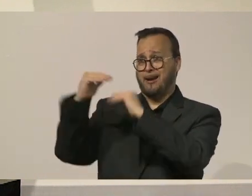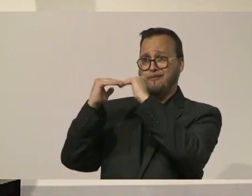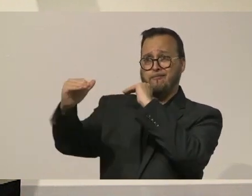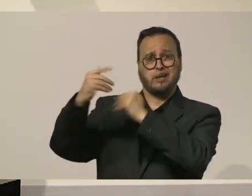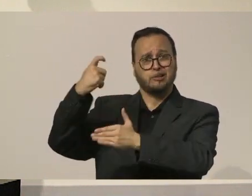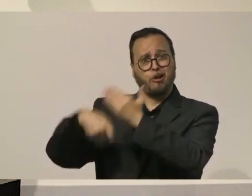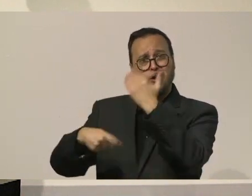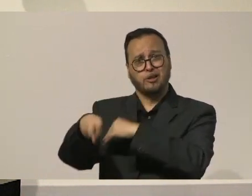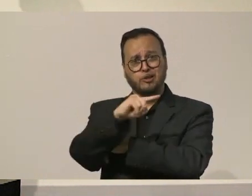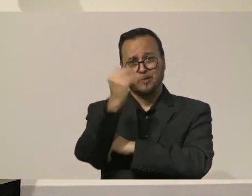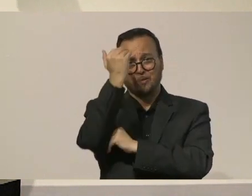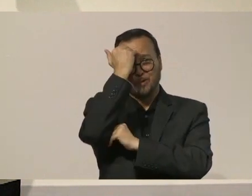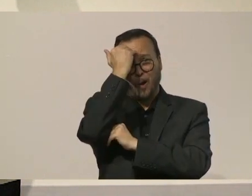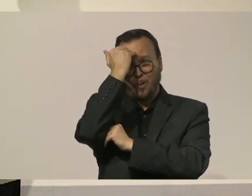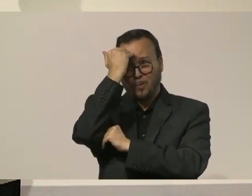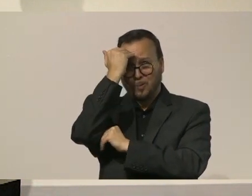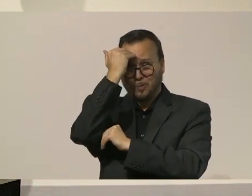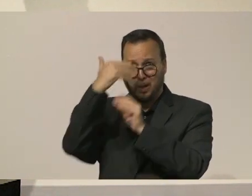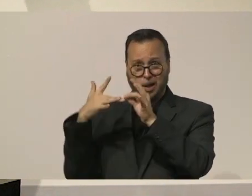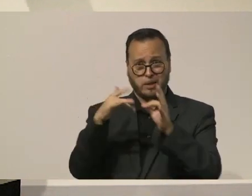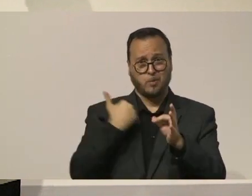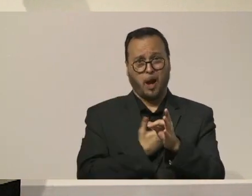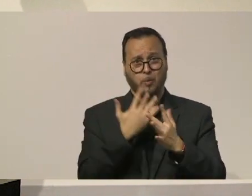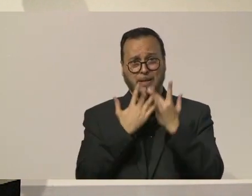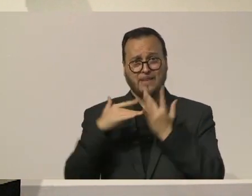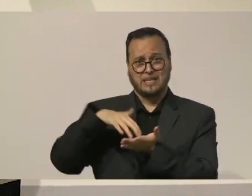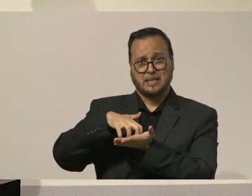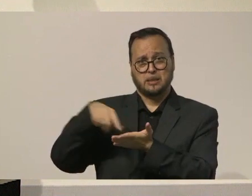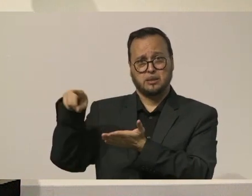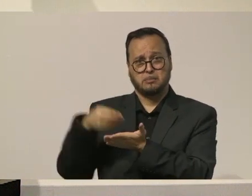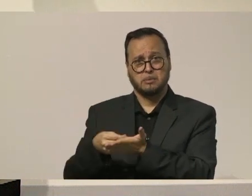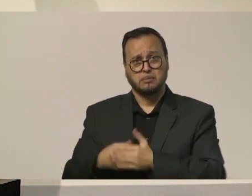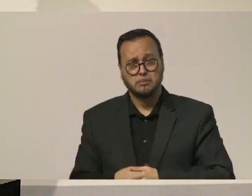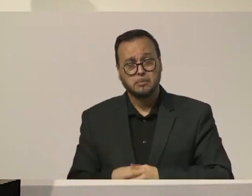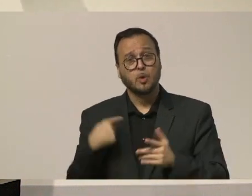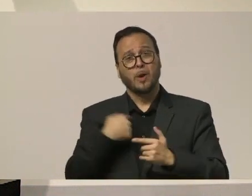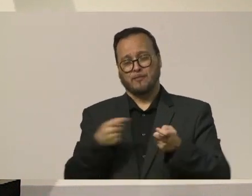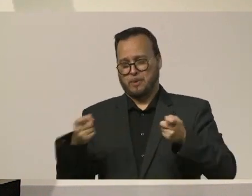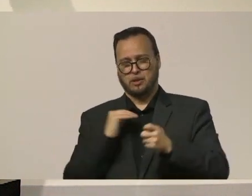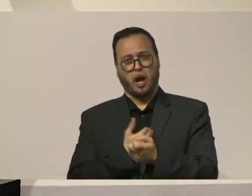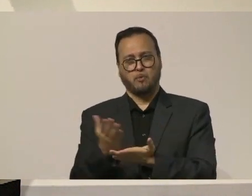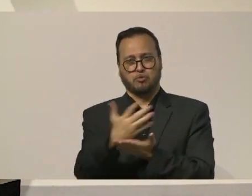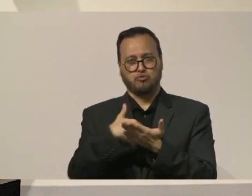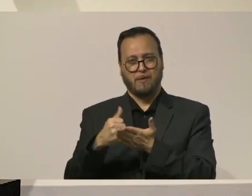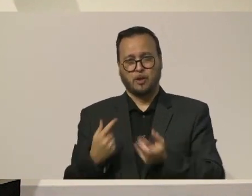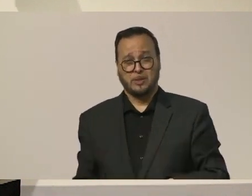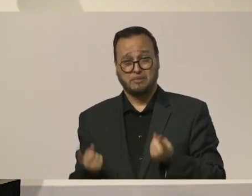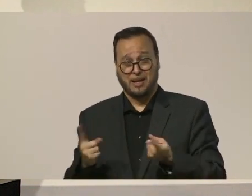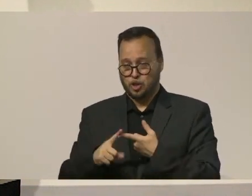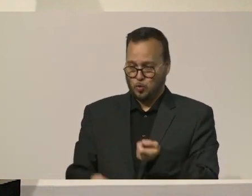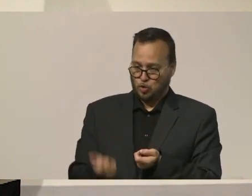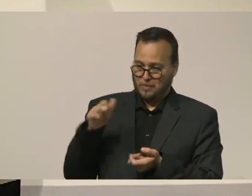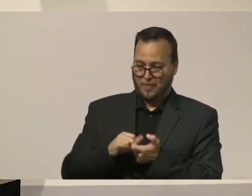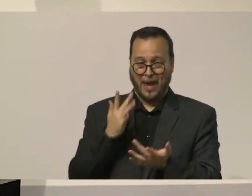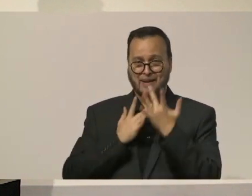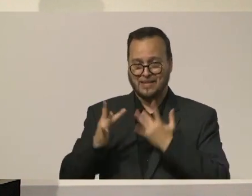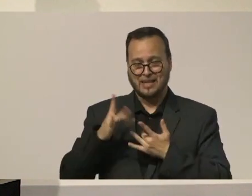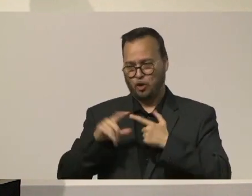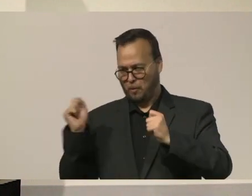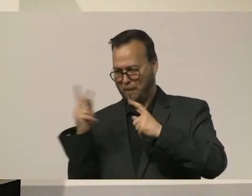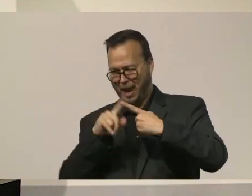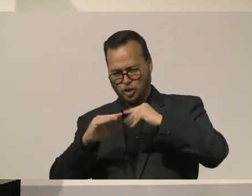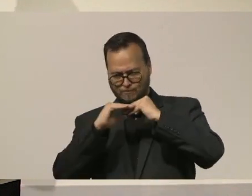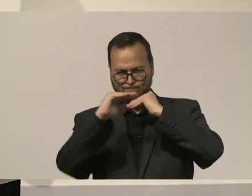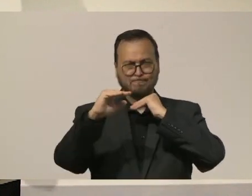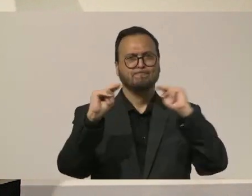thus, as you know, our deficit. So we have to manage our revenue expenses to eliminate the deficit and get back on firm financial